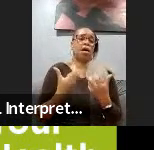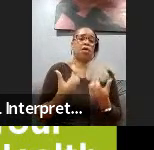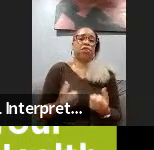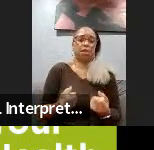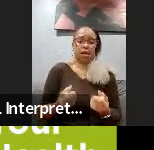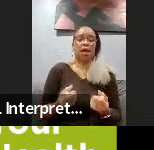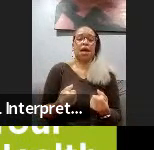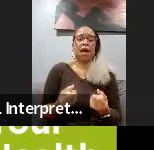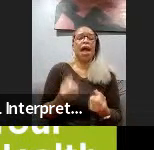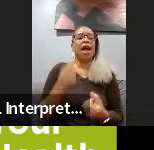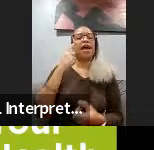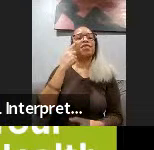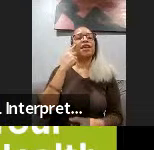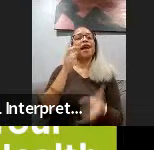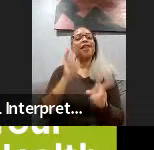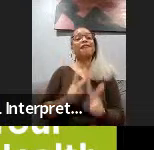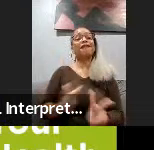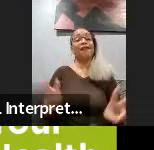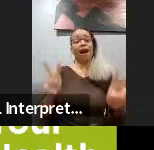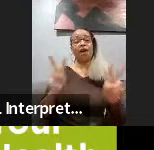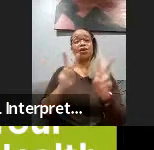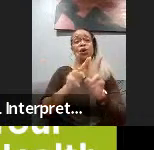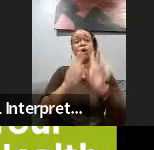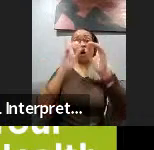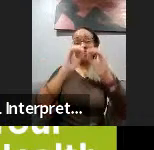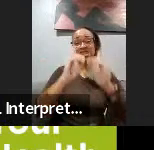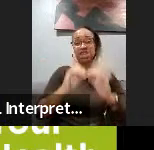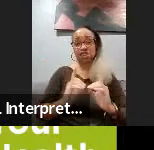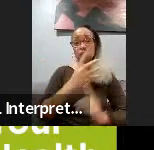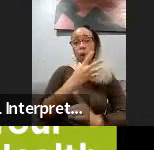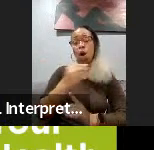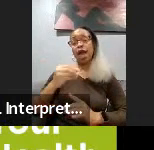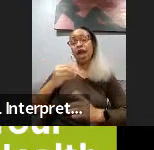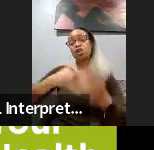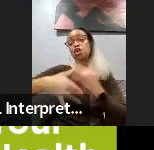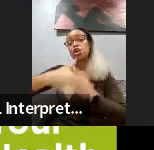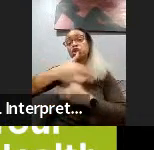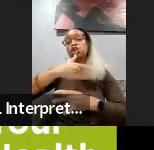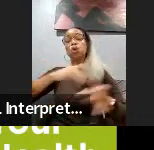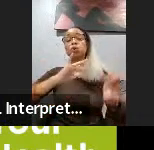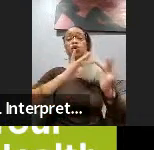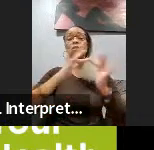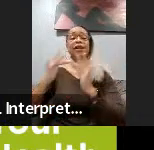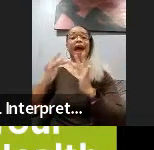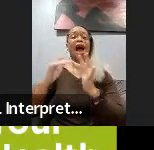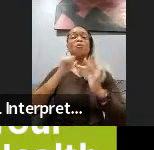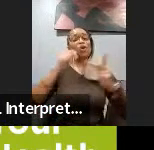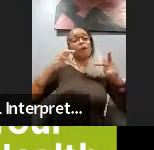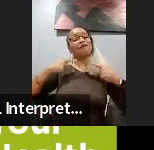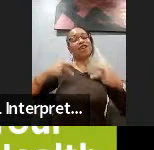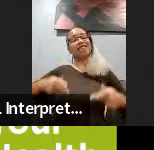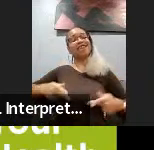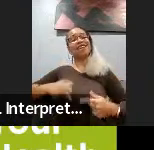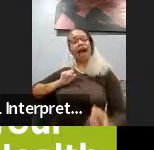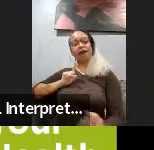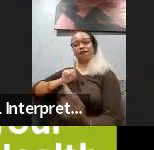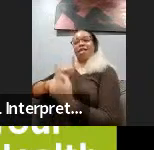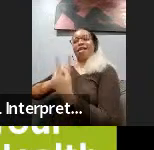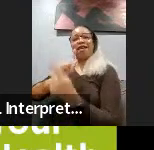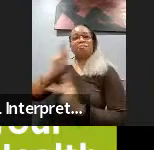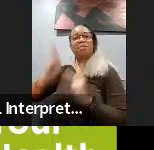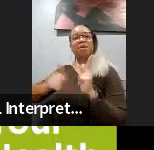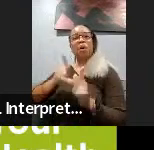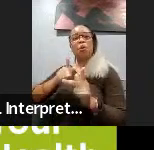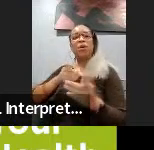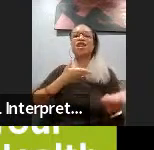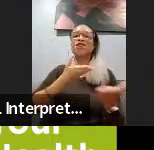the values of a digital and social media campaign is we actually don't have to physically go to folks. We can just serve it right to them where they are,